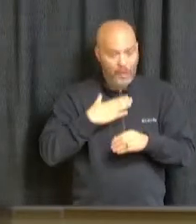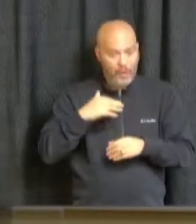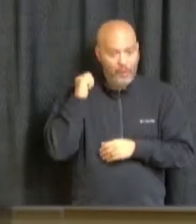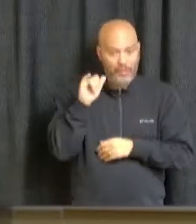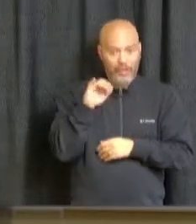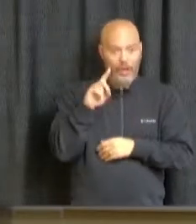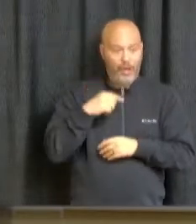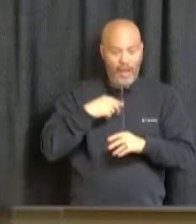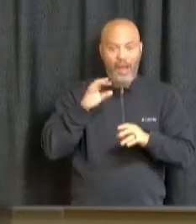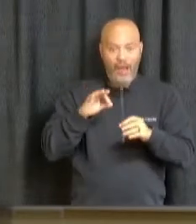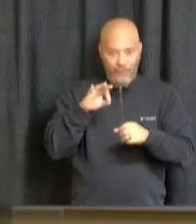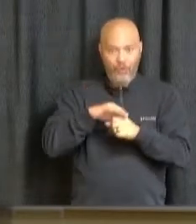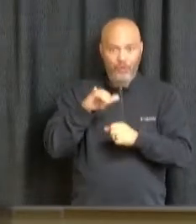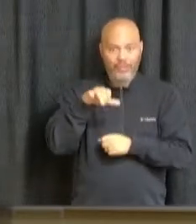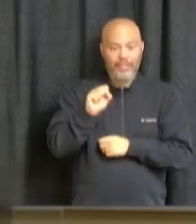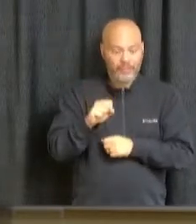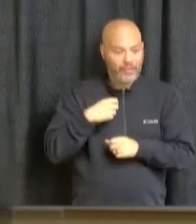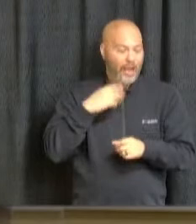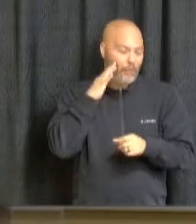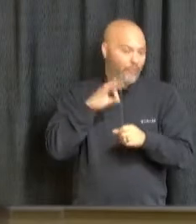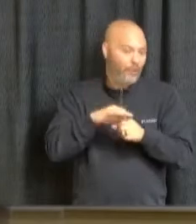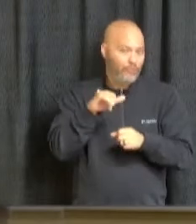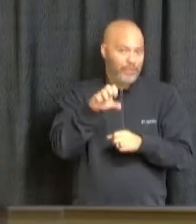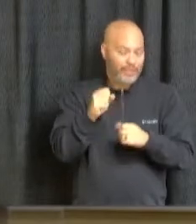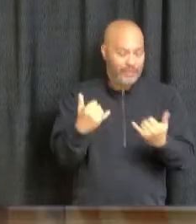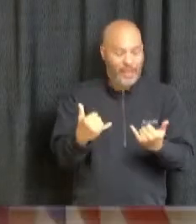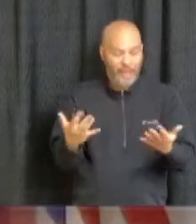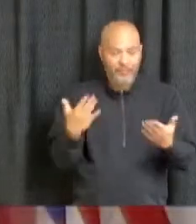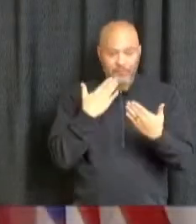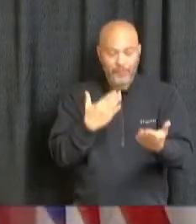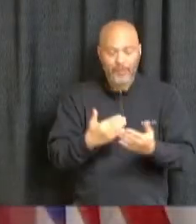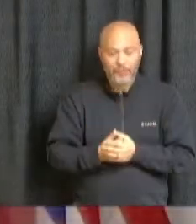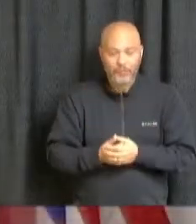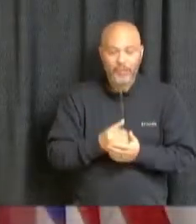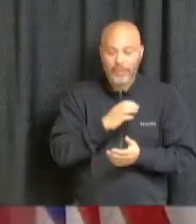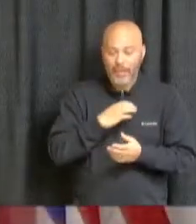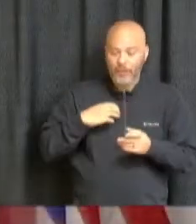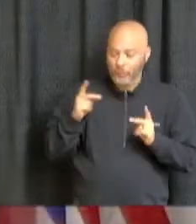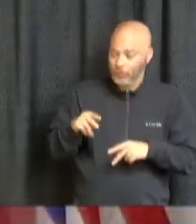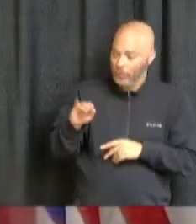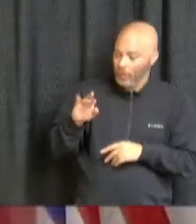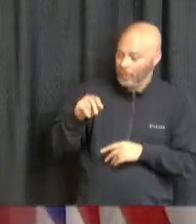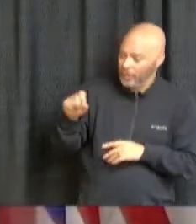backyard, I would vote yes for it, and I'm going to vote yes for it today. Thank you. Councilperson Marquis,